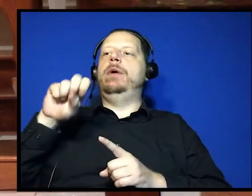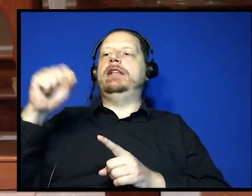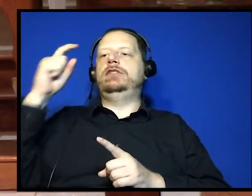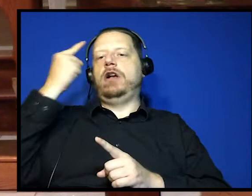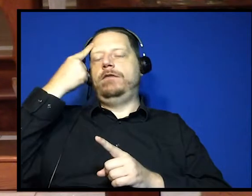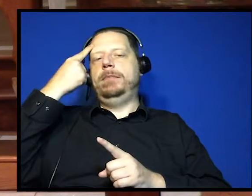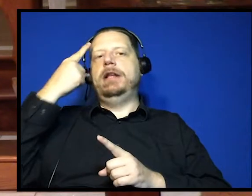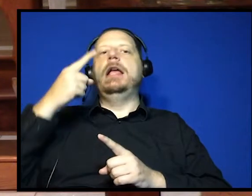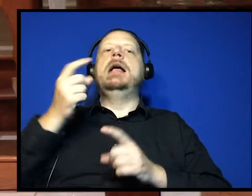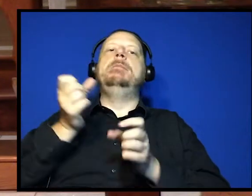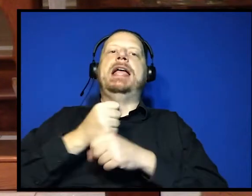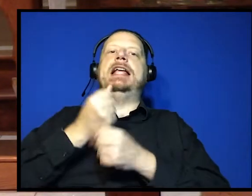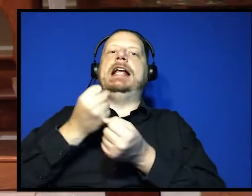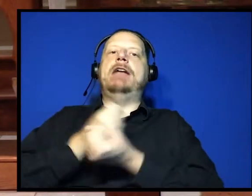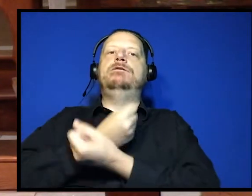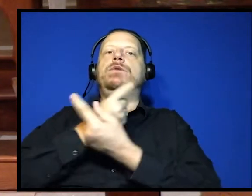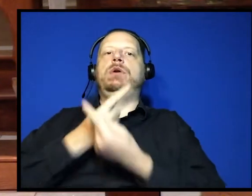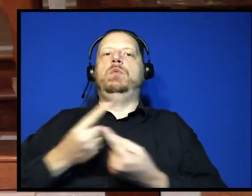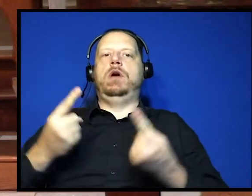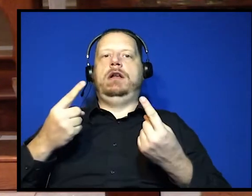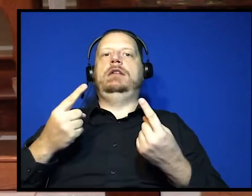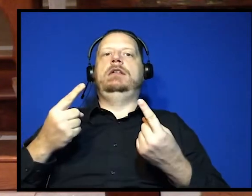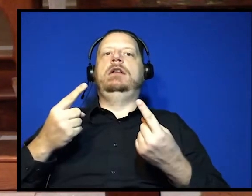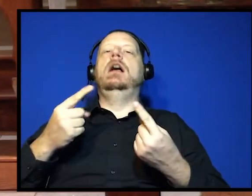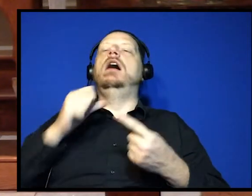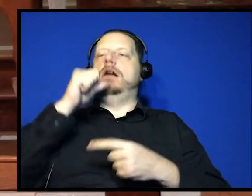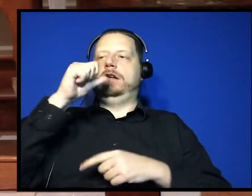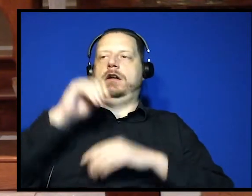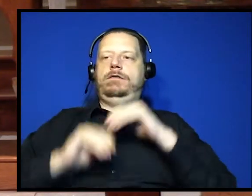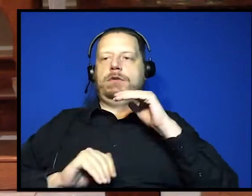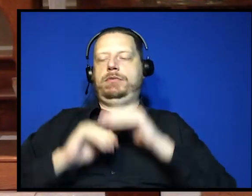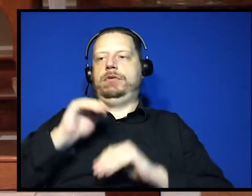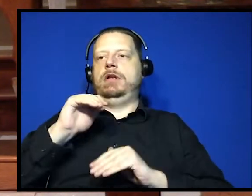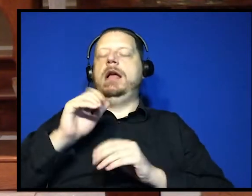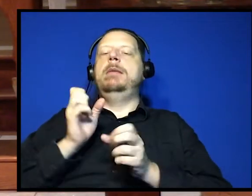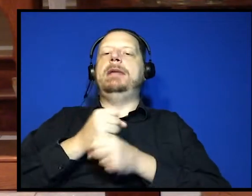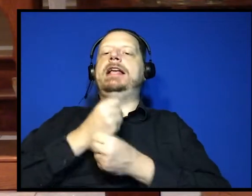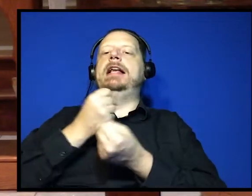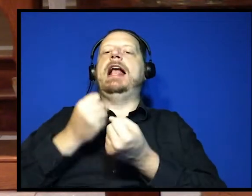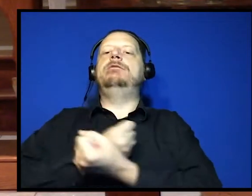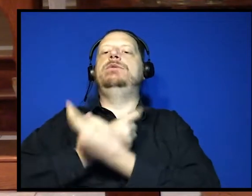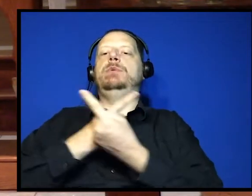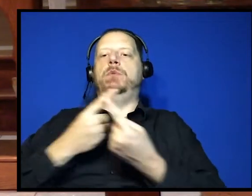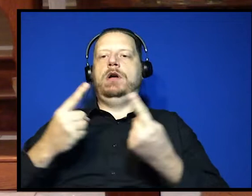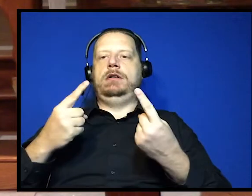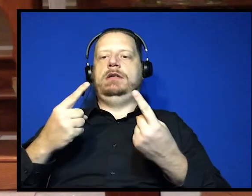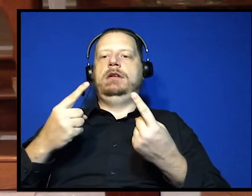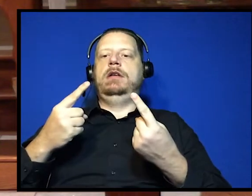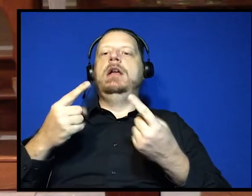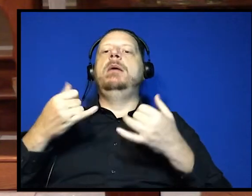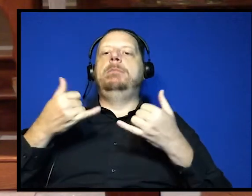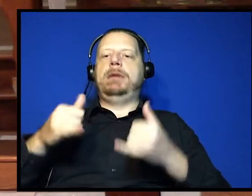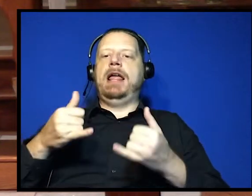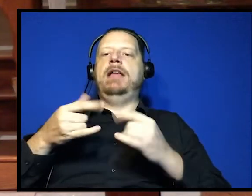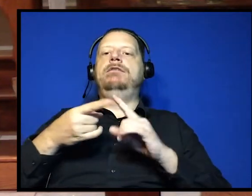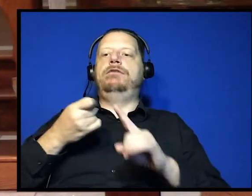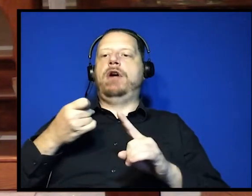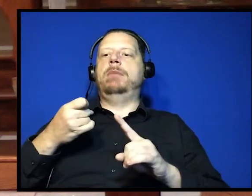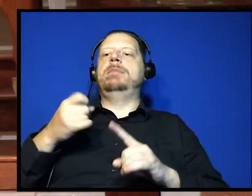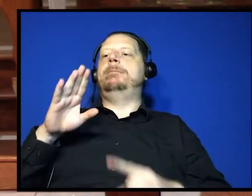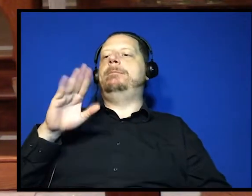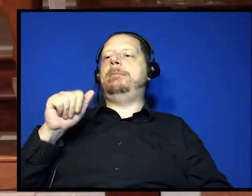of making everybody uncomfortable, making everybody play from their back